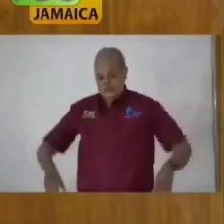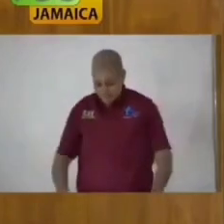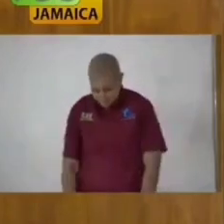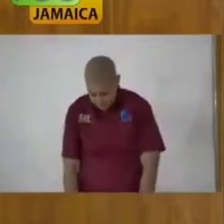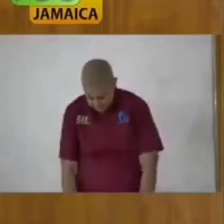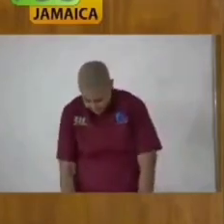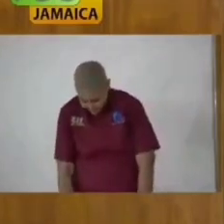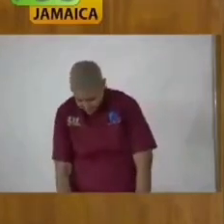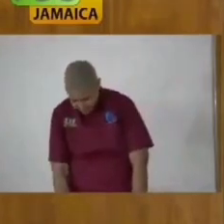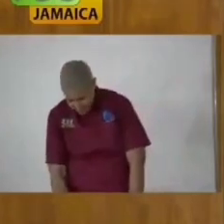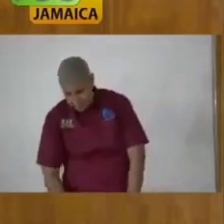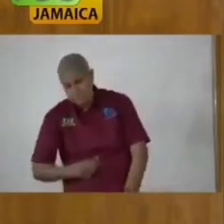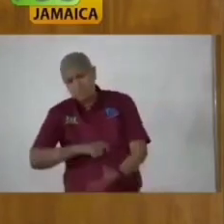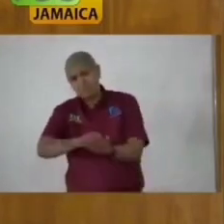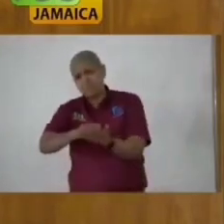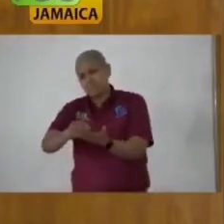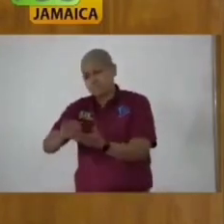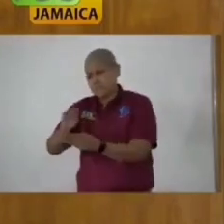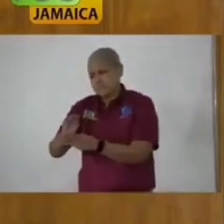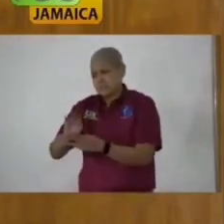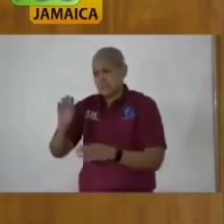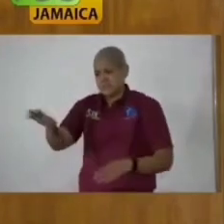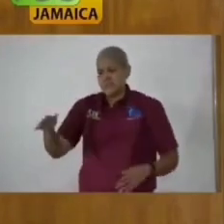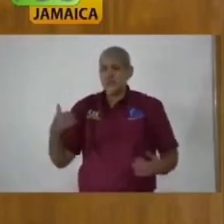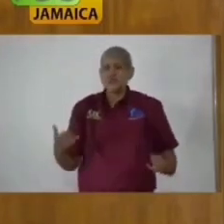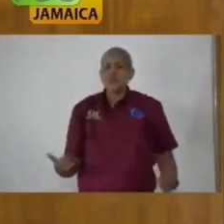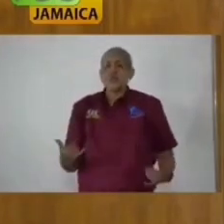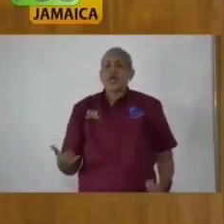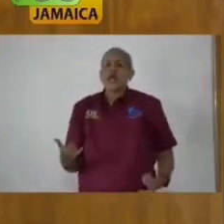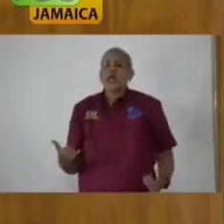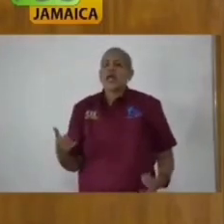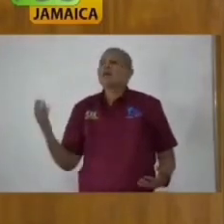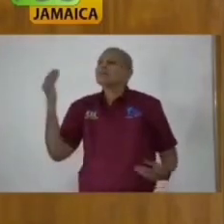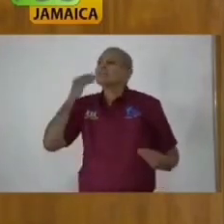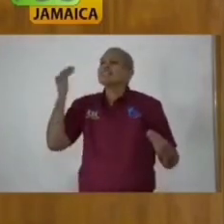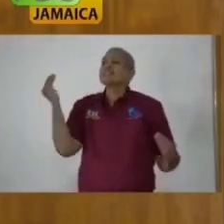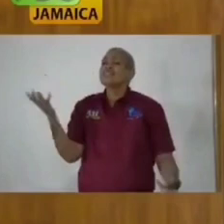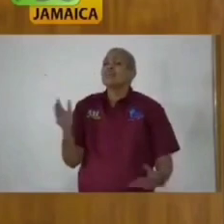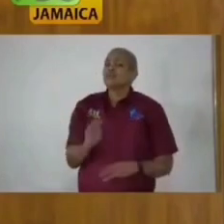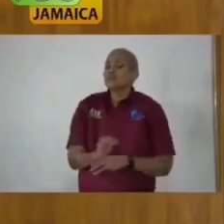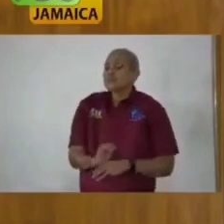I wrote to the minister again today, saying to her,